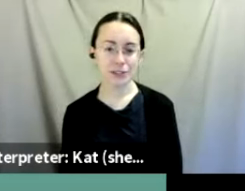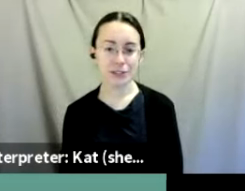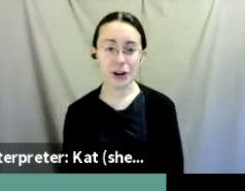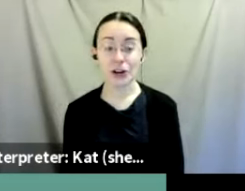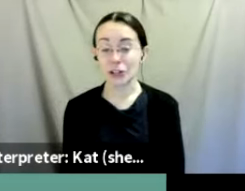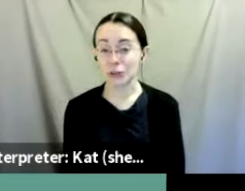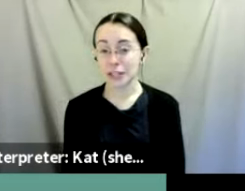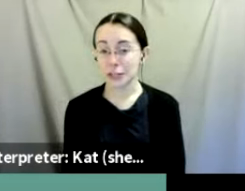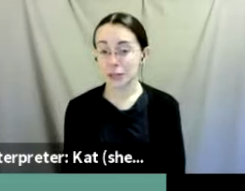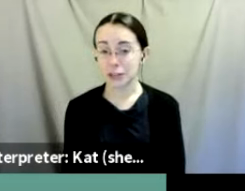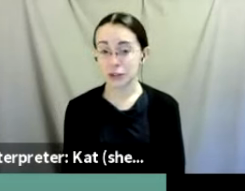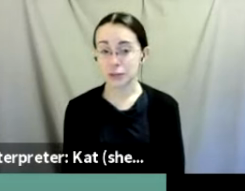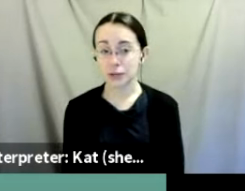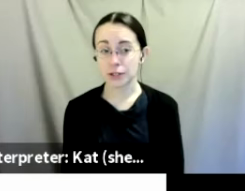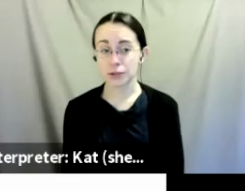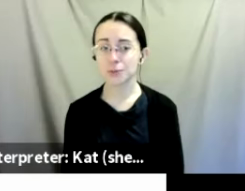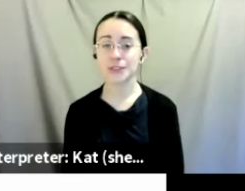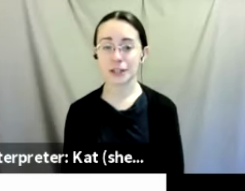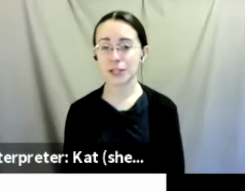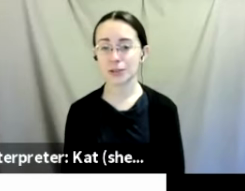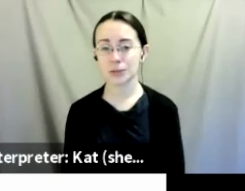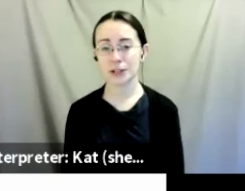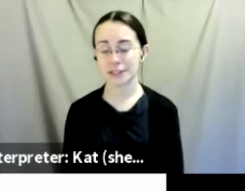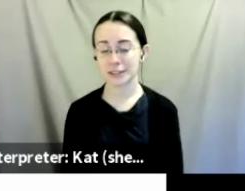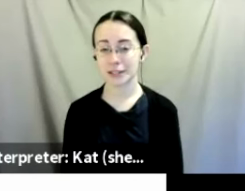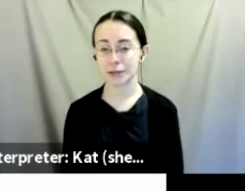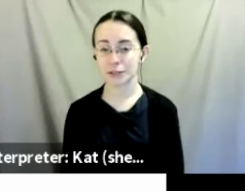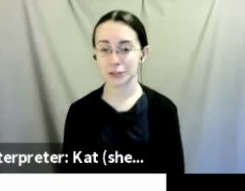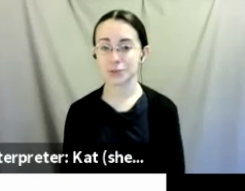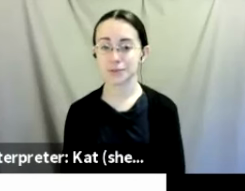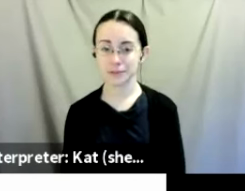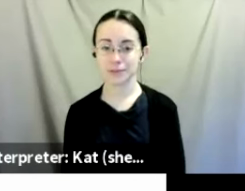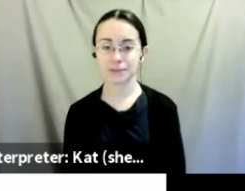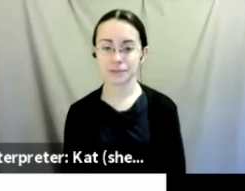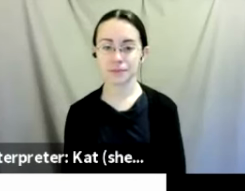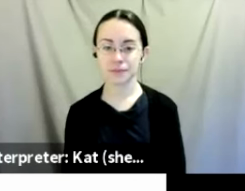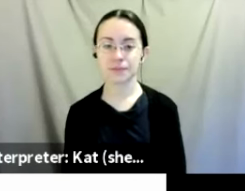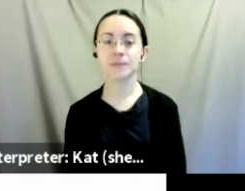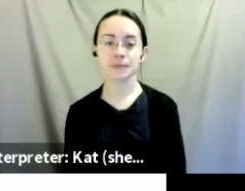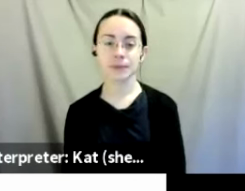deaf person are unique compared to other minority groups, and we use American Sign Language.